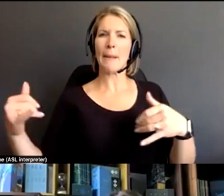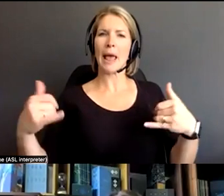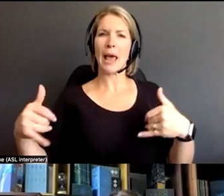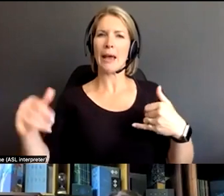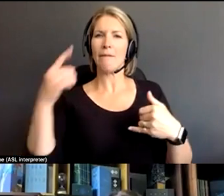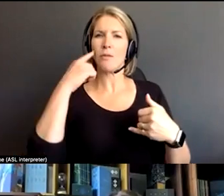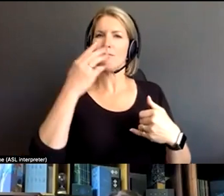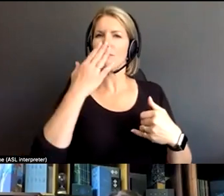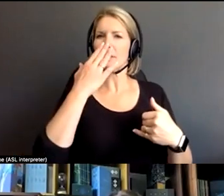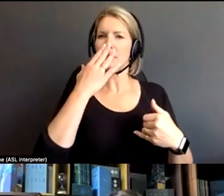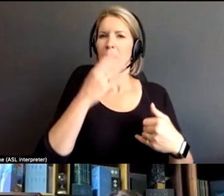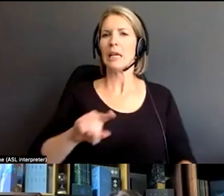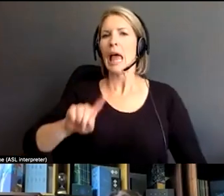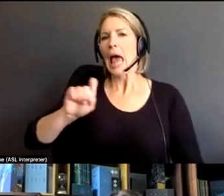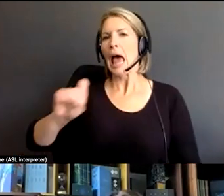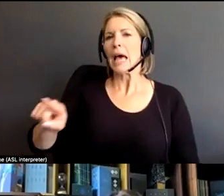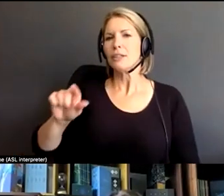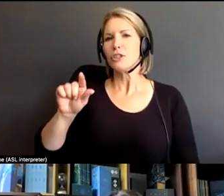Tundra?